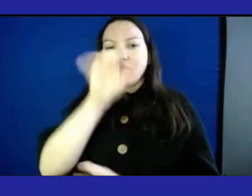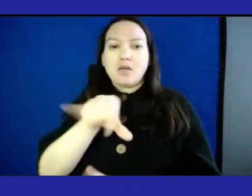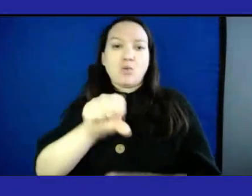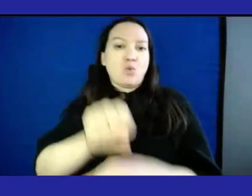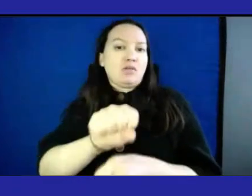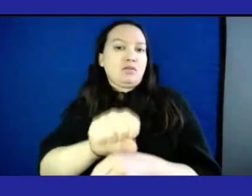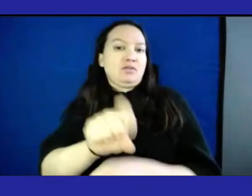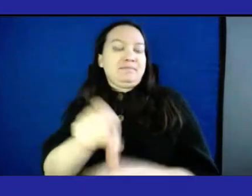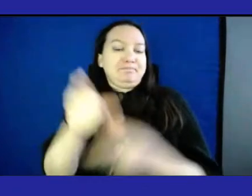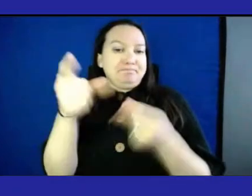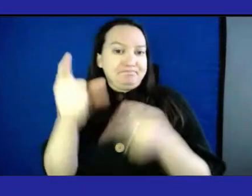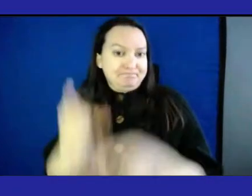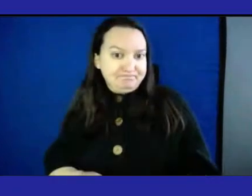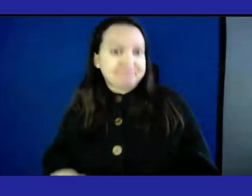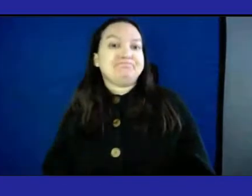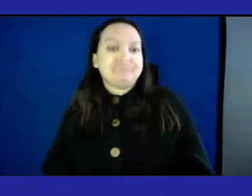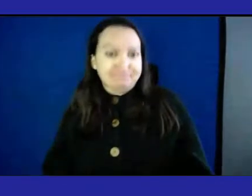there.